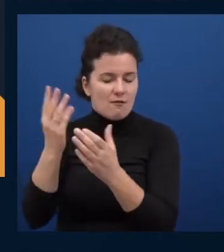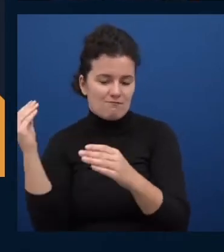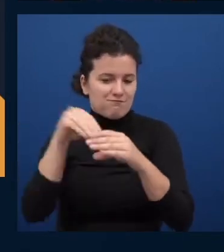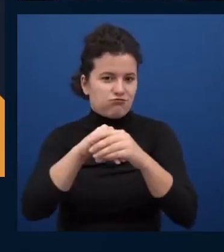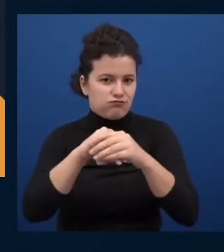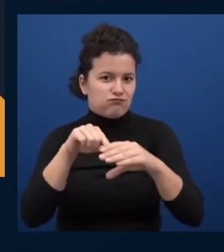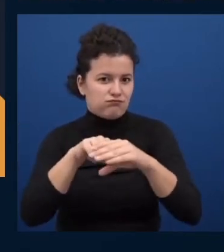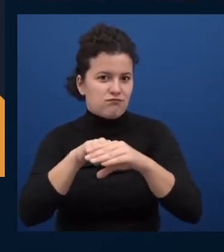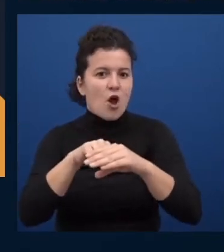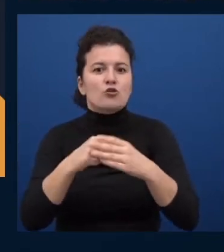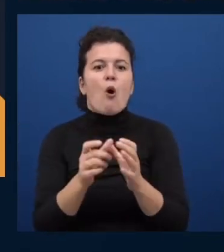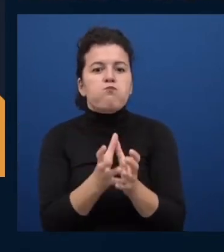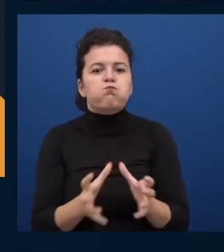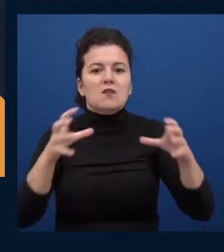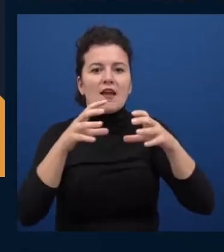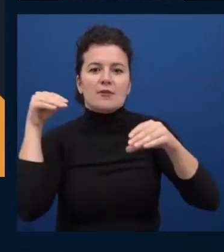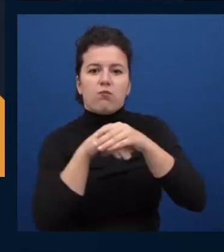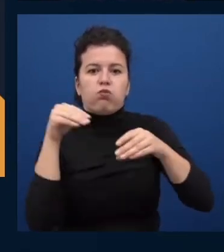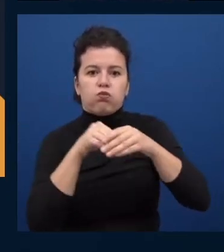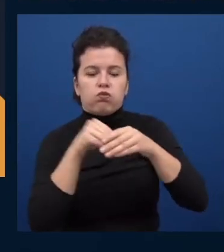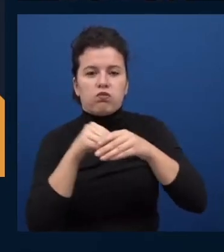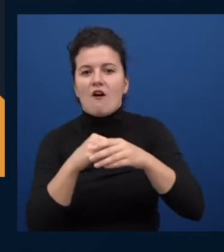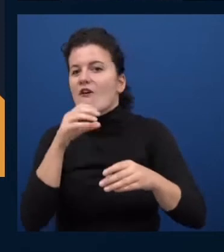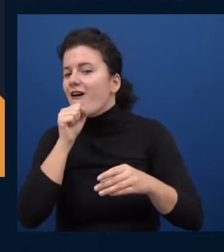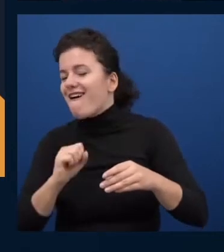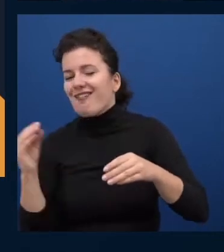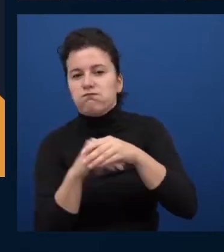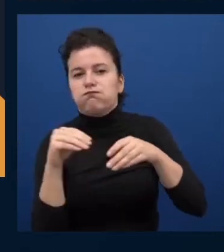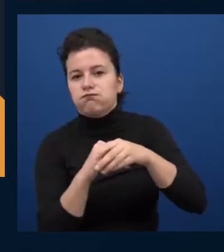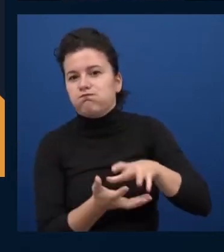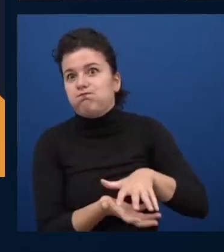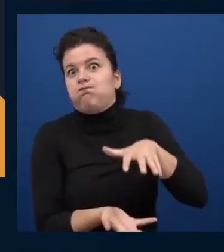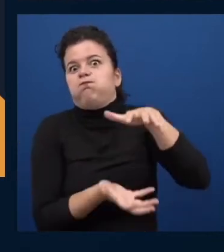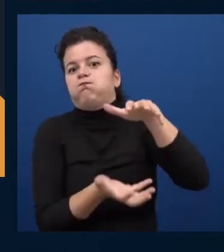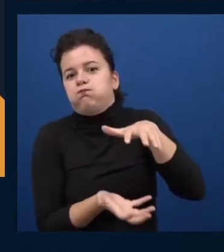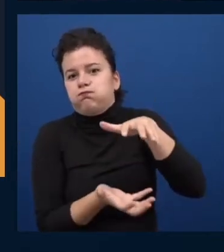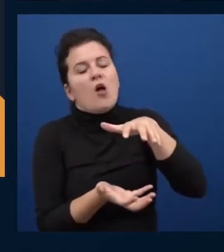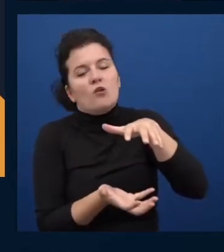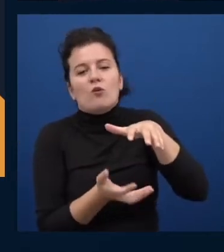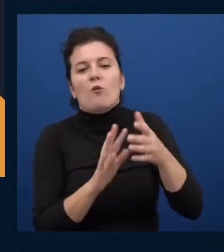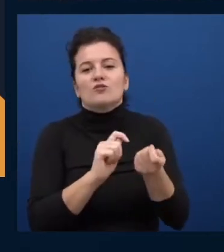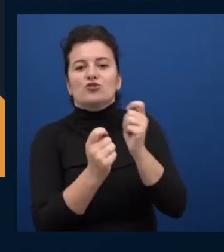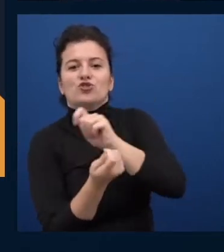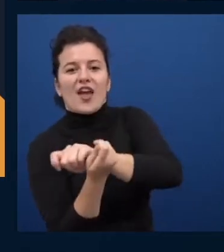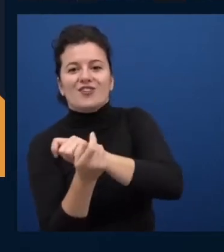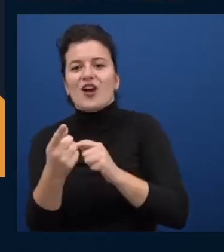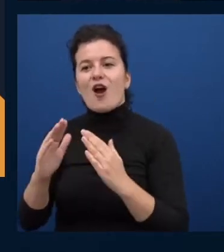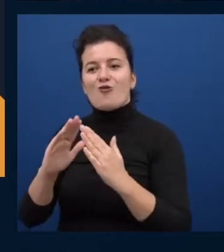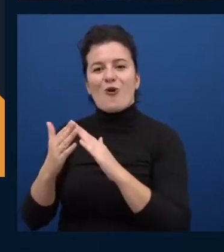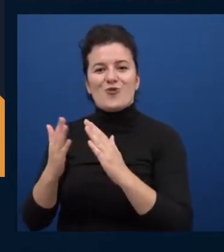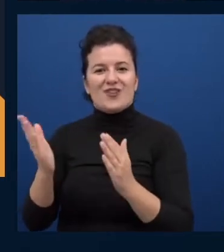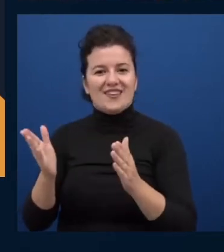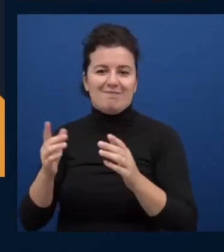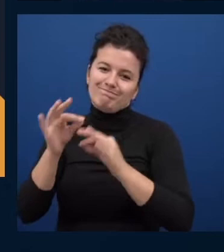don't want to flood everybody's database with old content. So we're introducing, much like the community package on version,